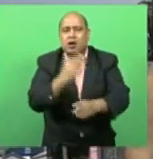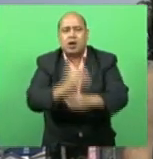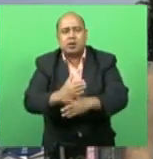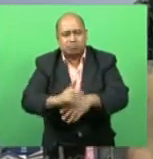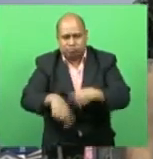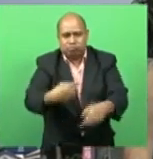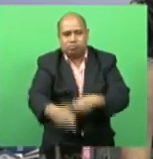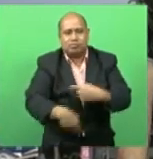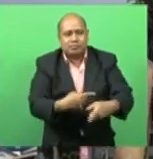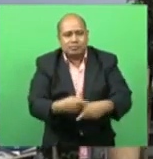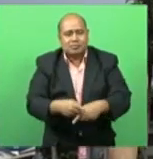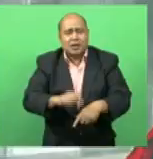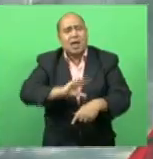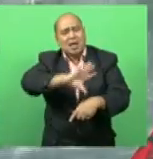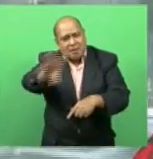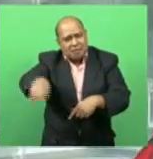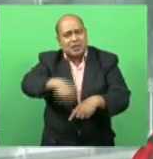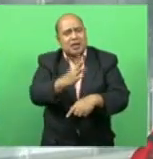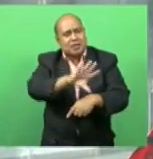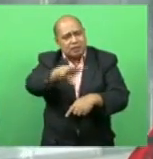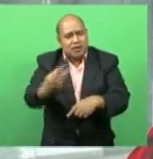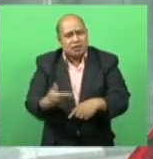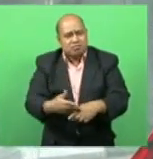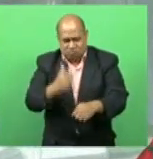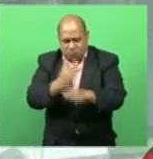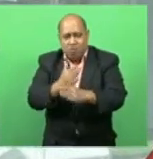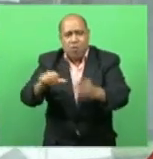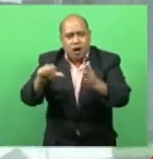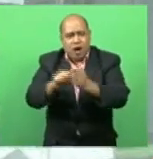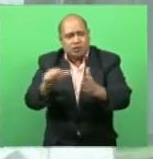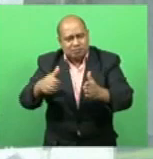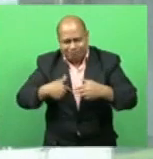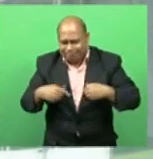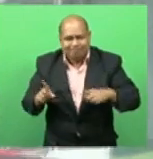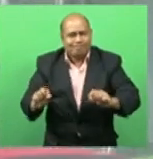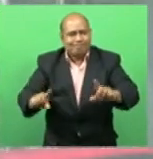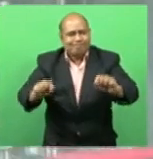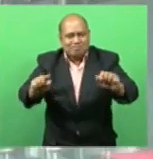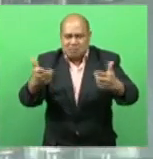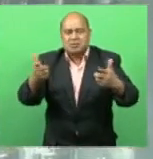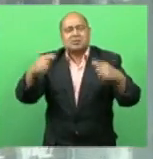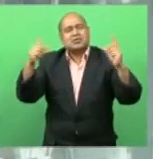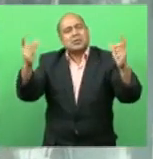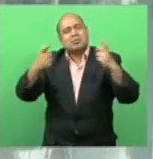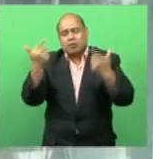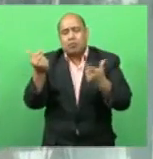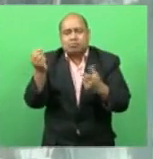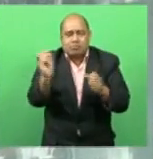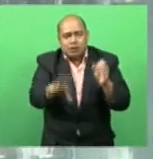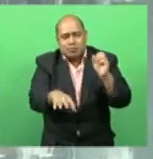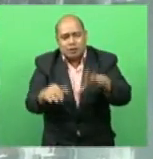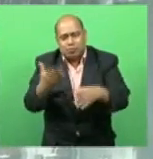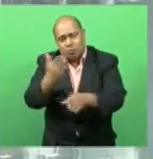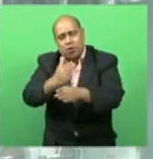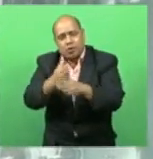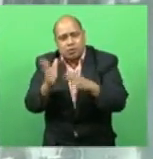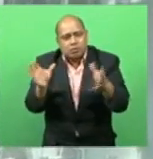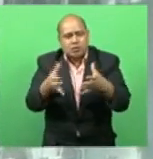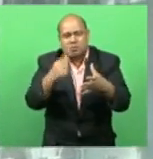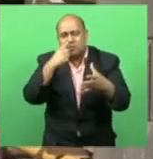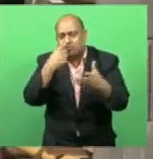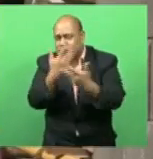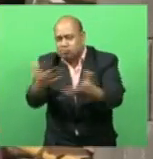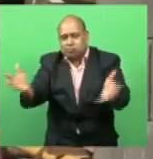hard work we do every day. To celebrate the contribution of the workforce and the population as a